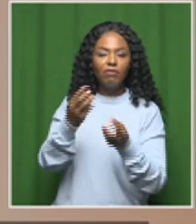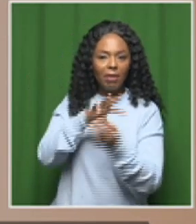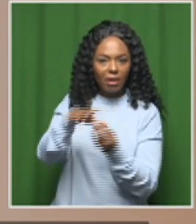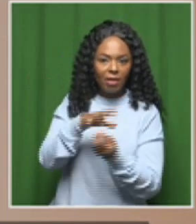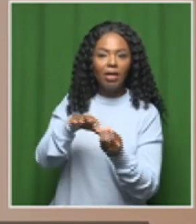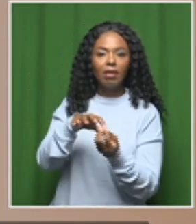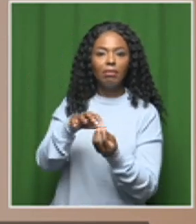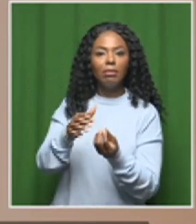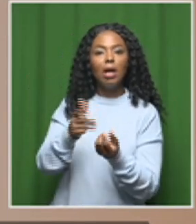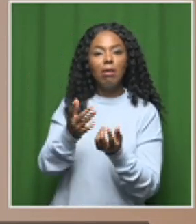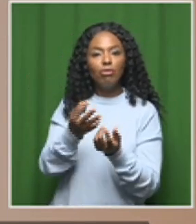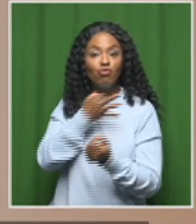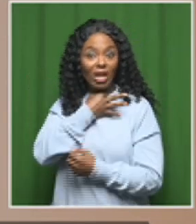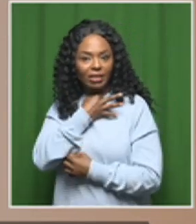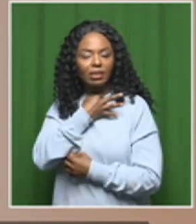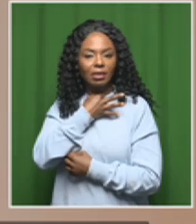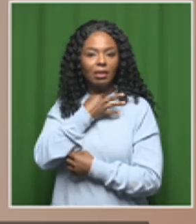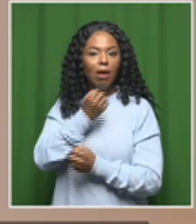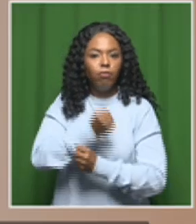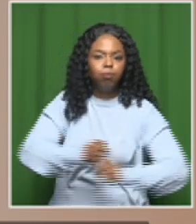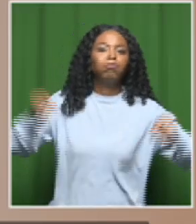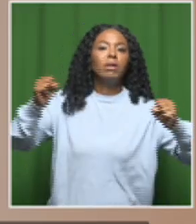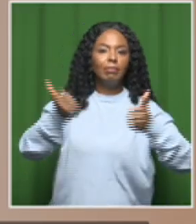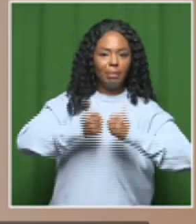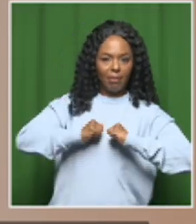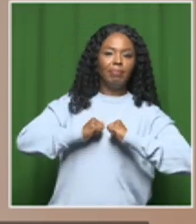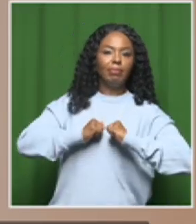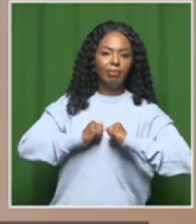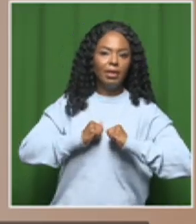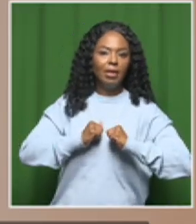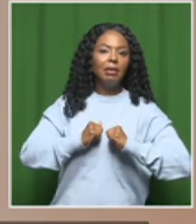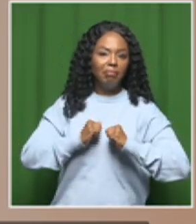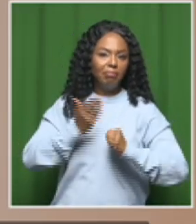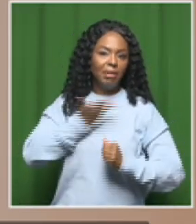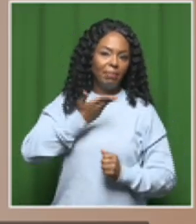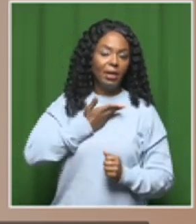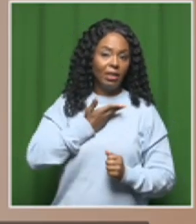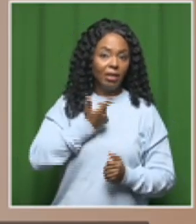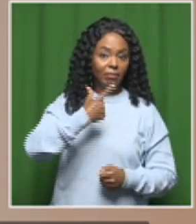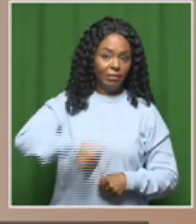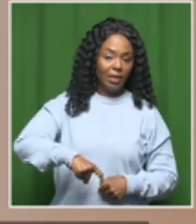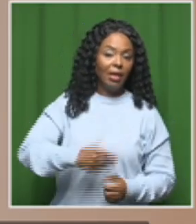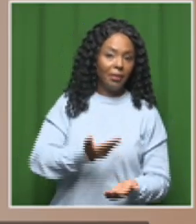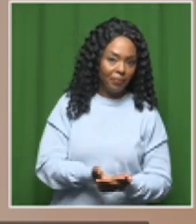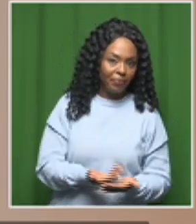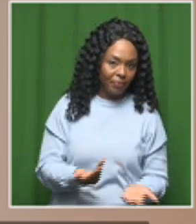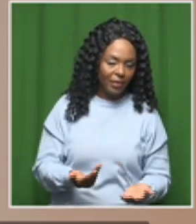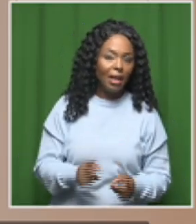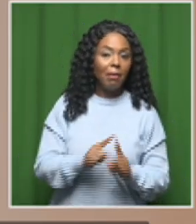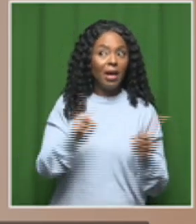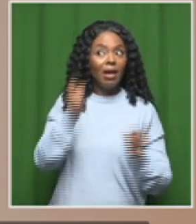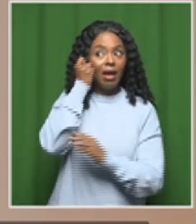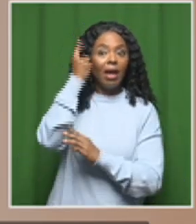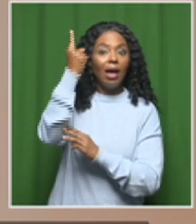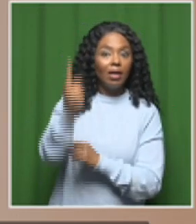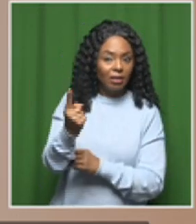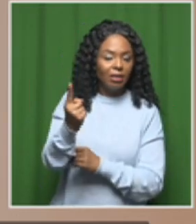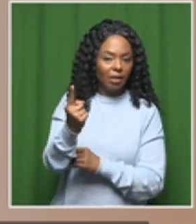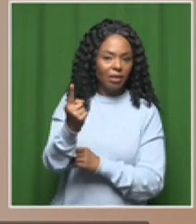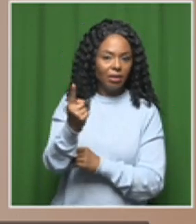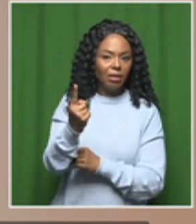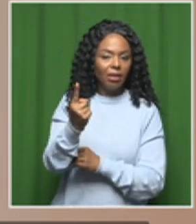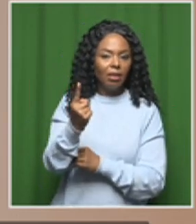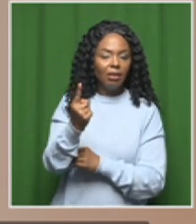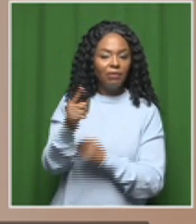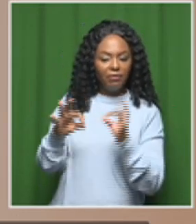terms of becoming overweight or obese. But what we need to understand is that genes